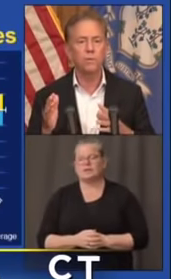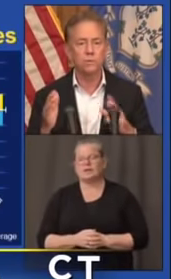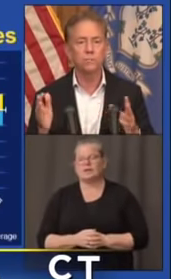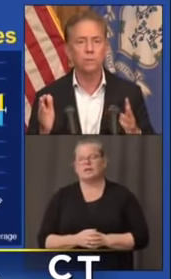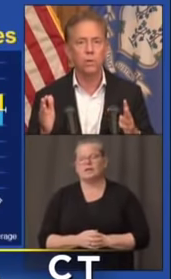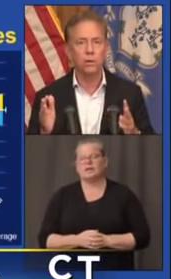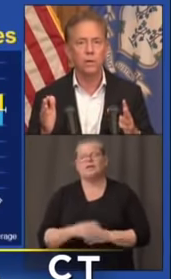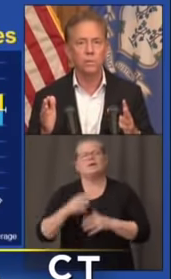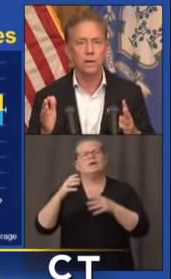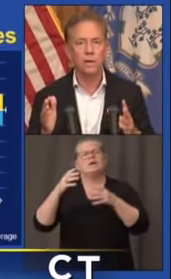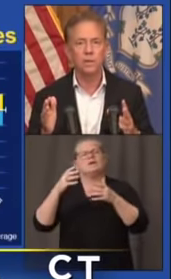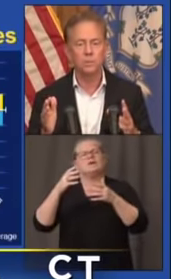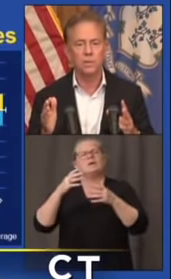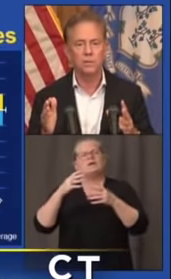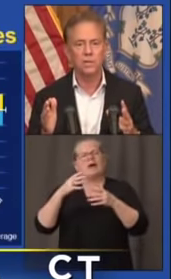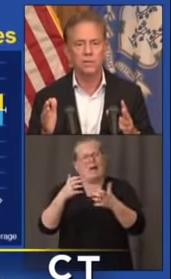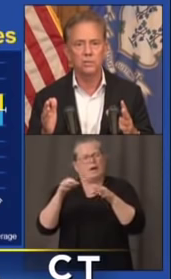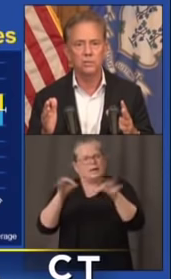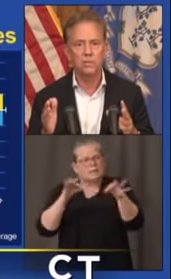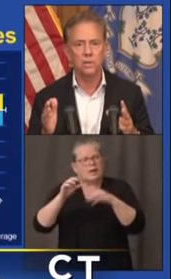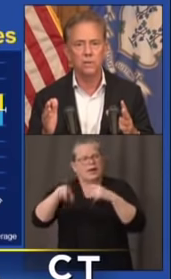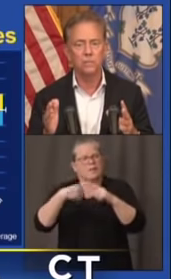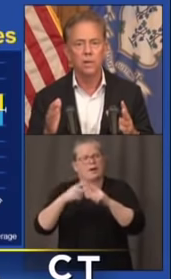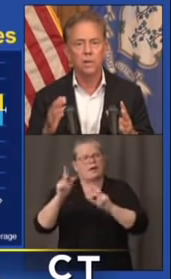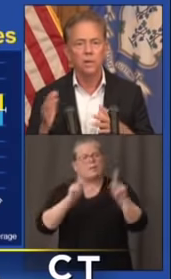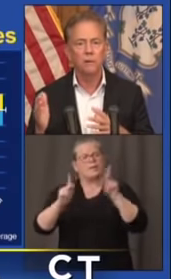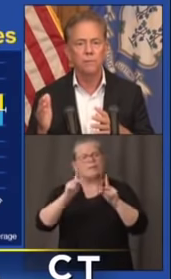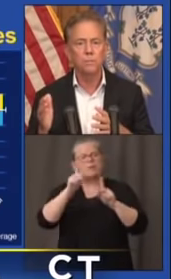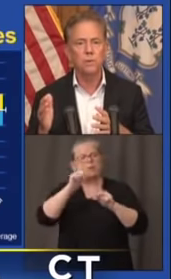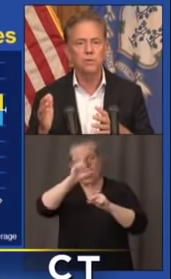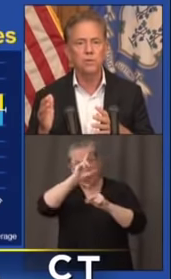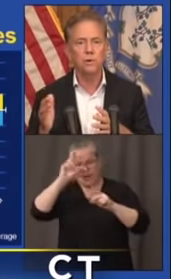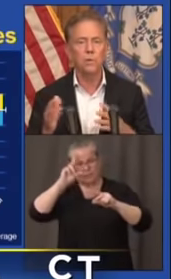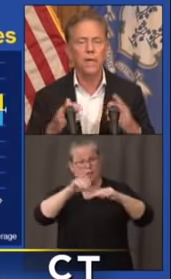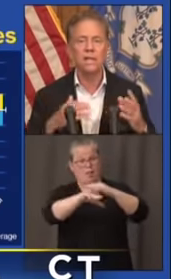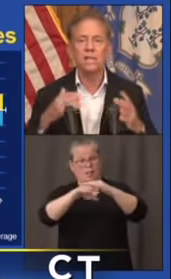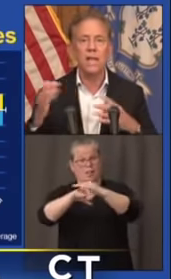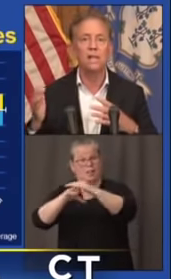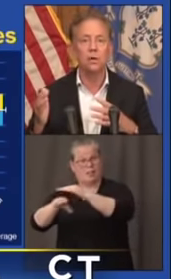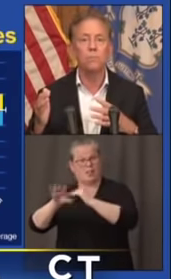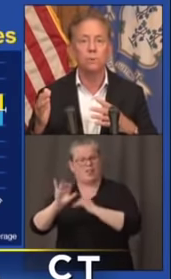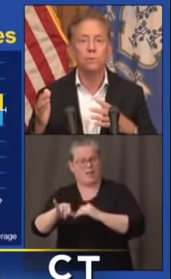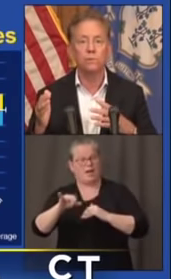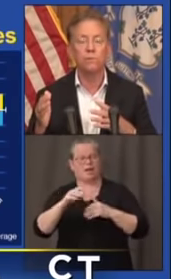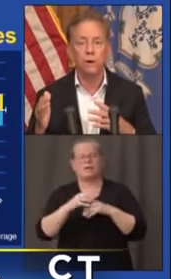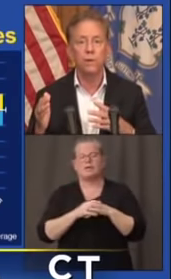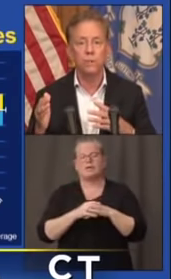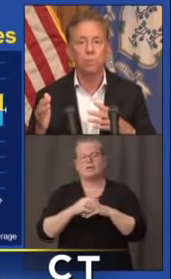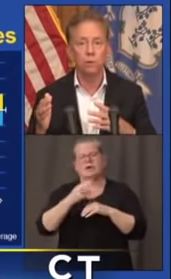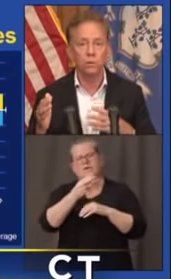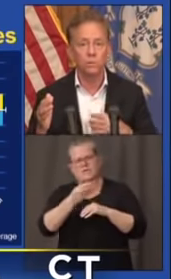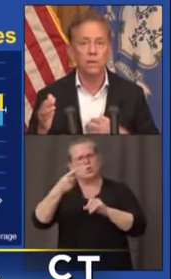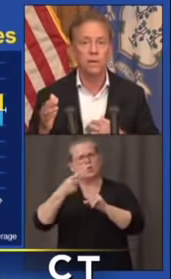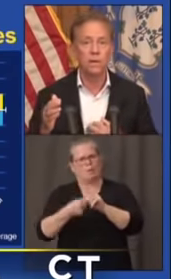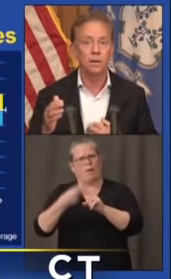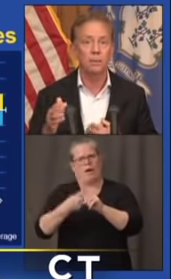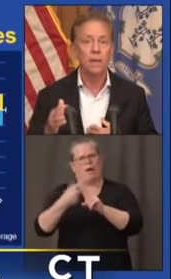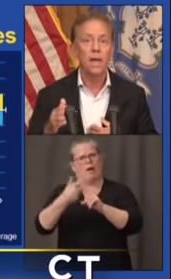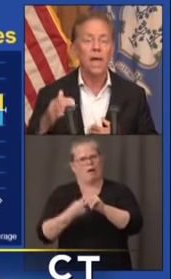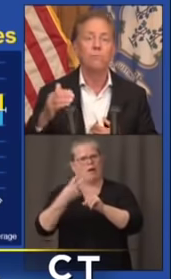thought was important about hospitalizations. A few months ago, that net number was very important,